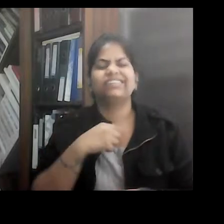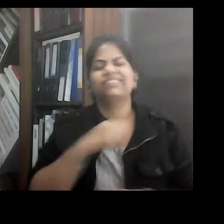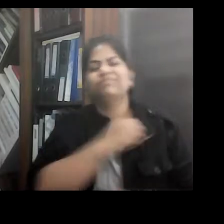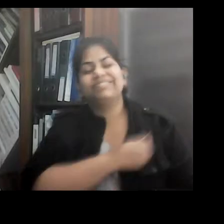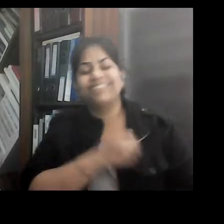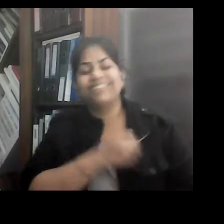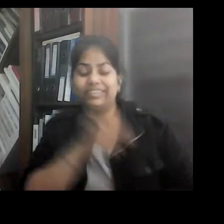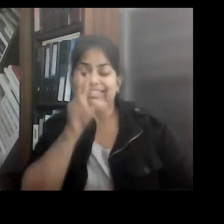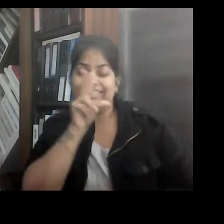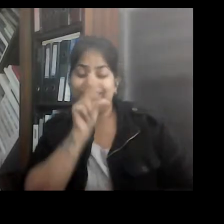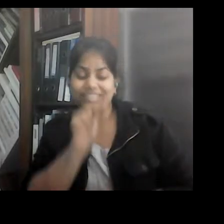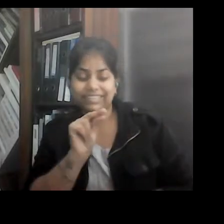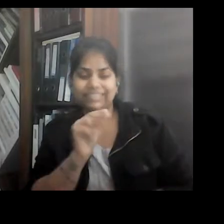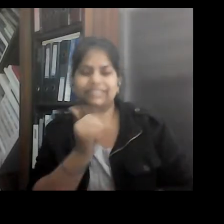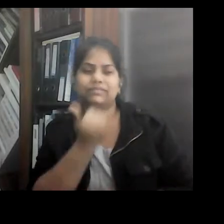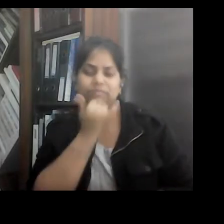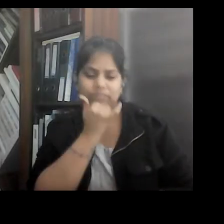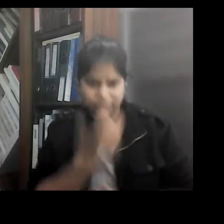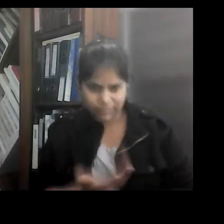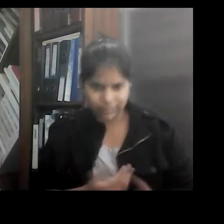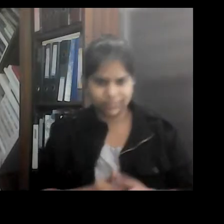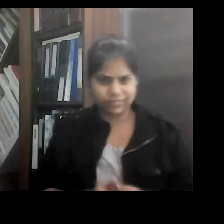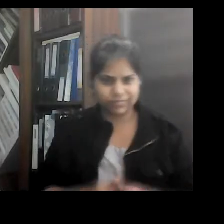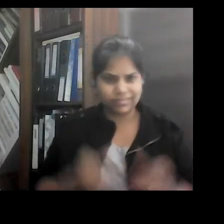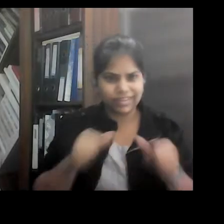I am. Ayo, right?